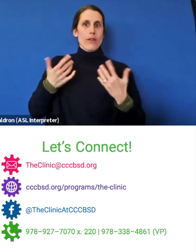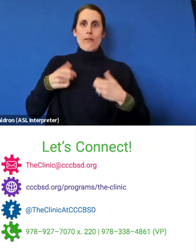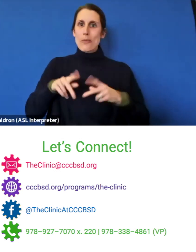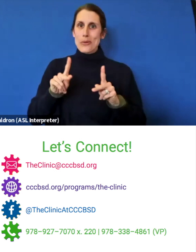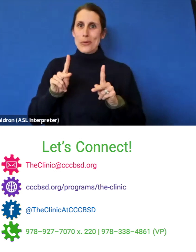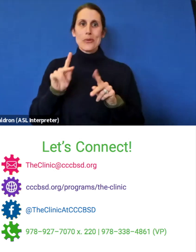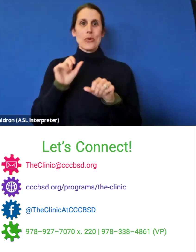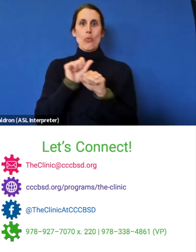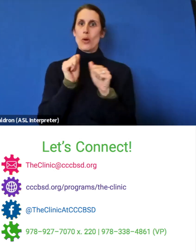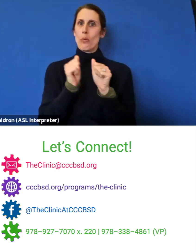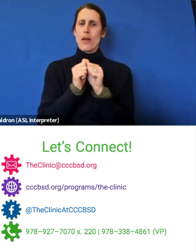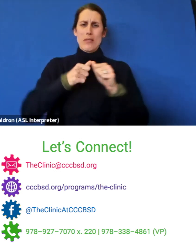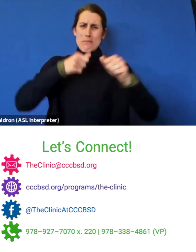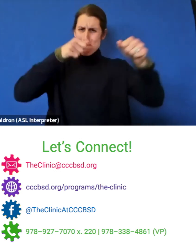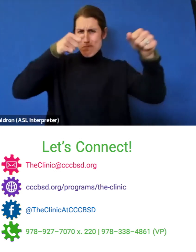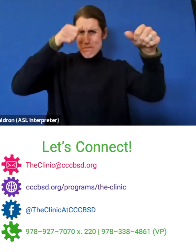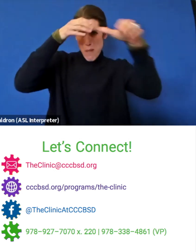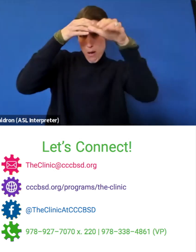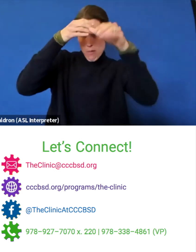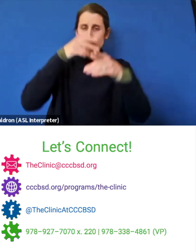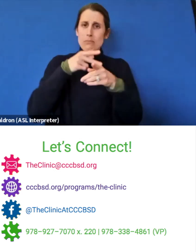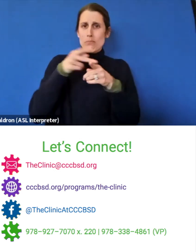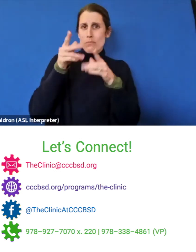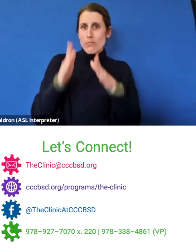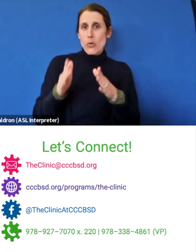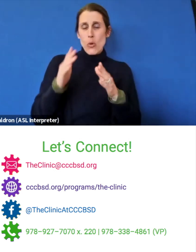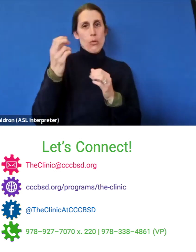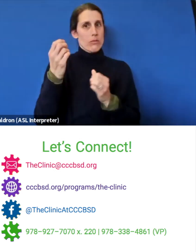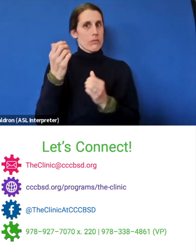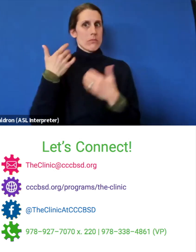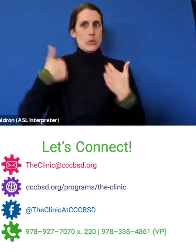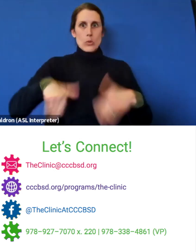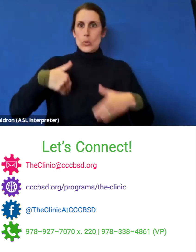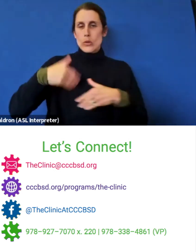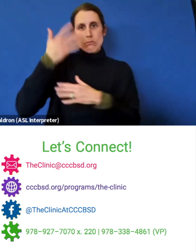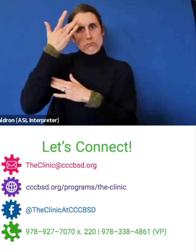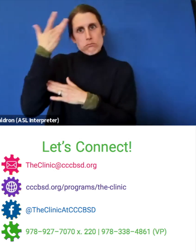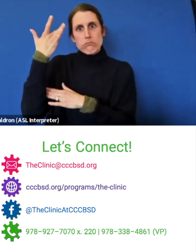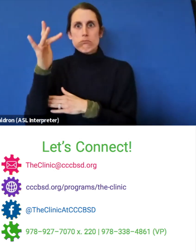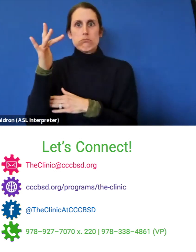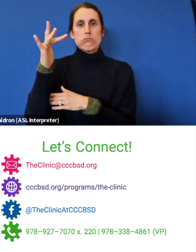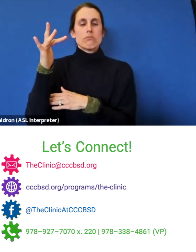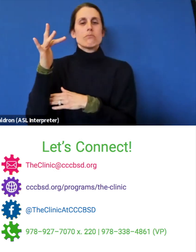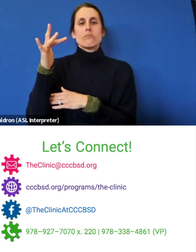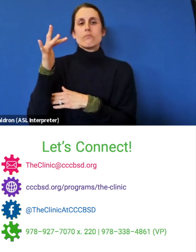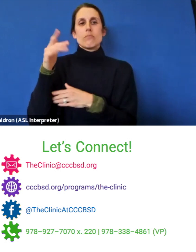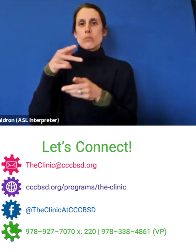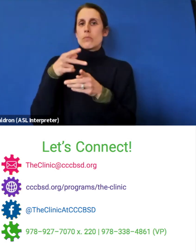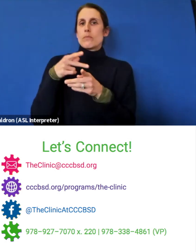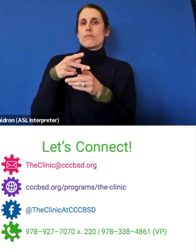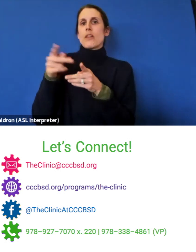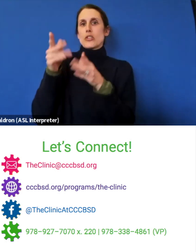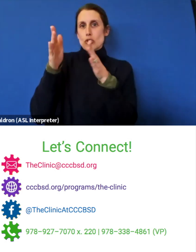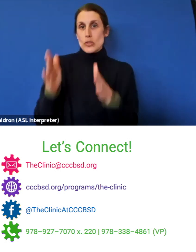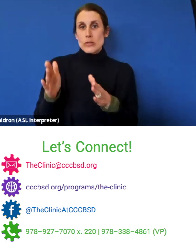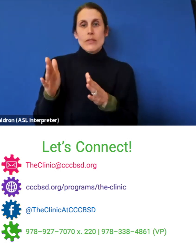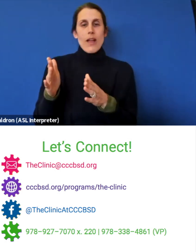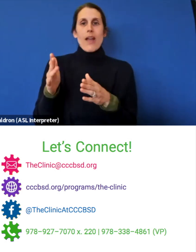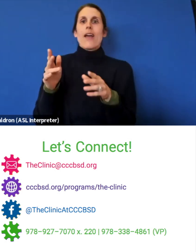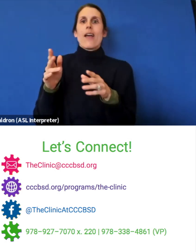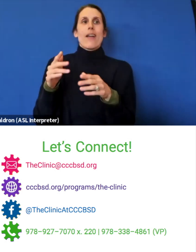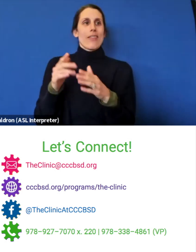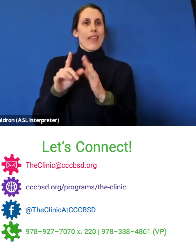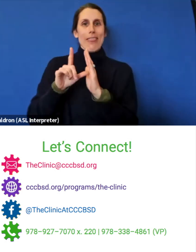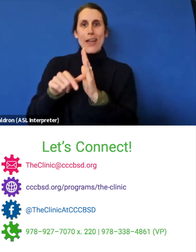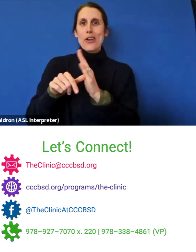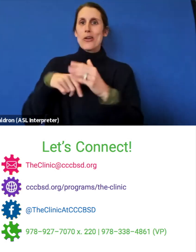eminent scholars and people who know much more than me, and were able to then produce something that could make a contribution